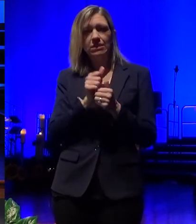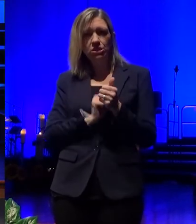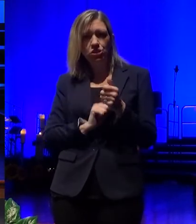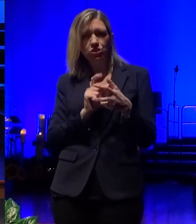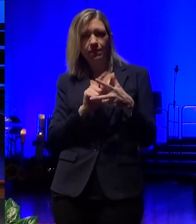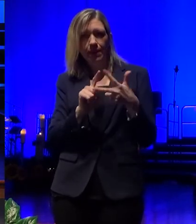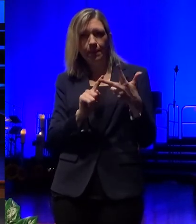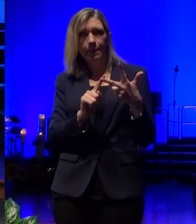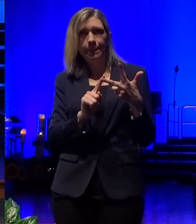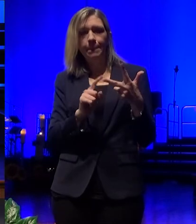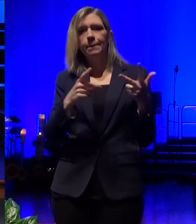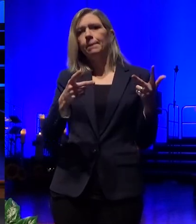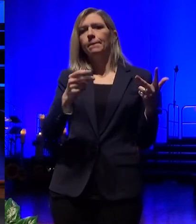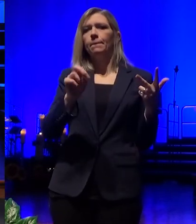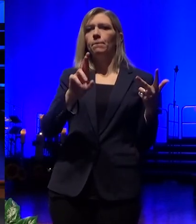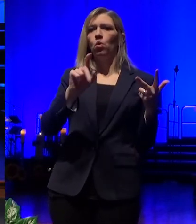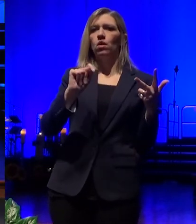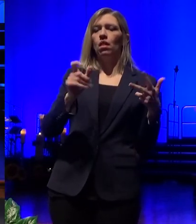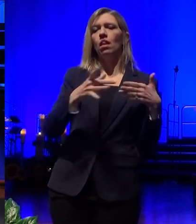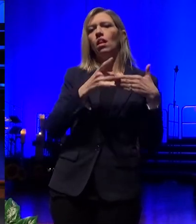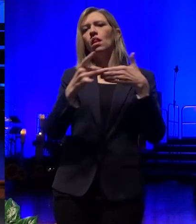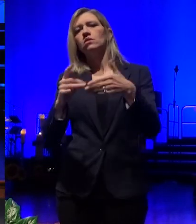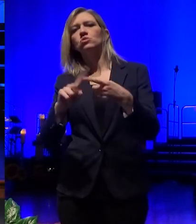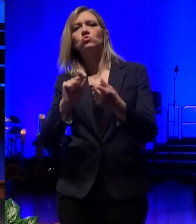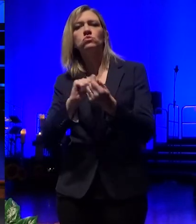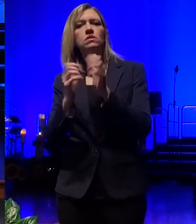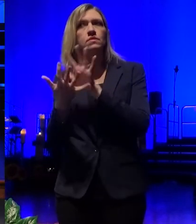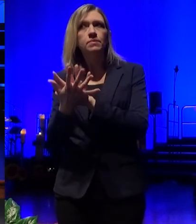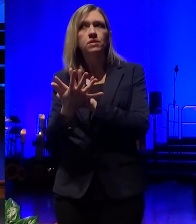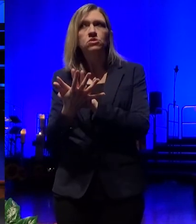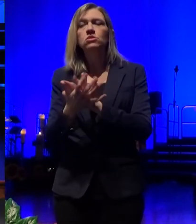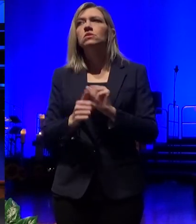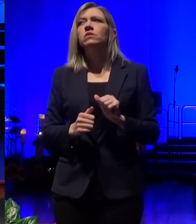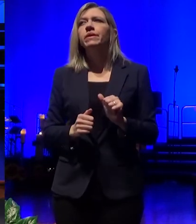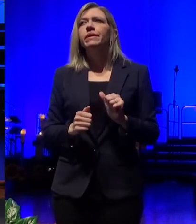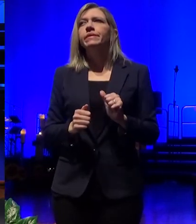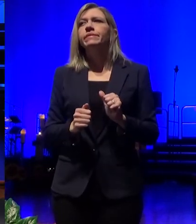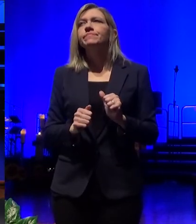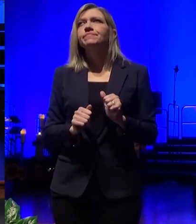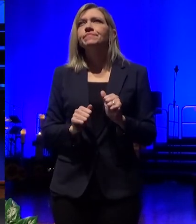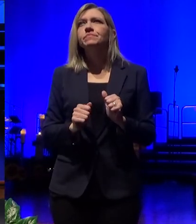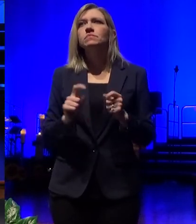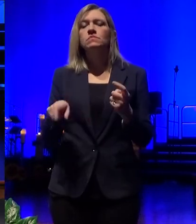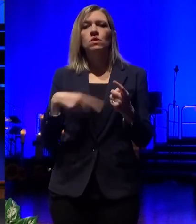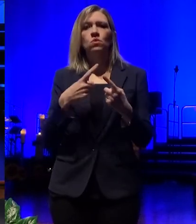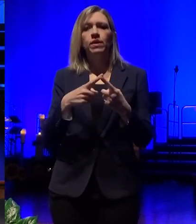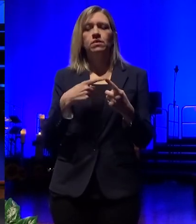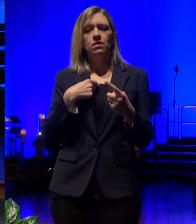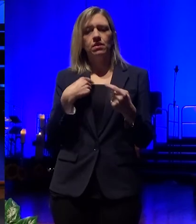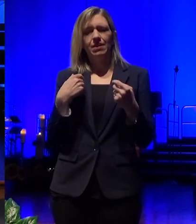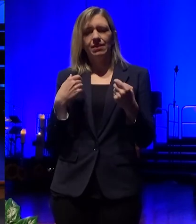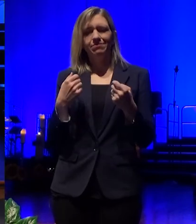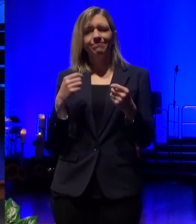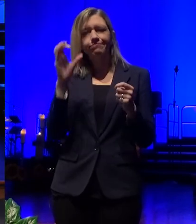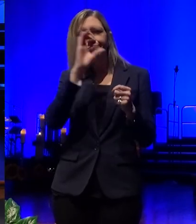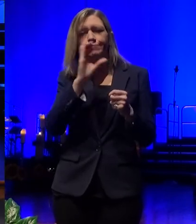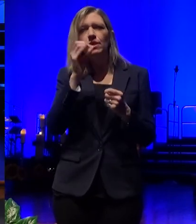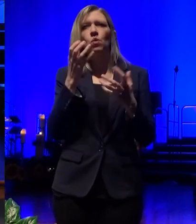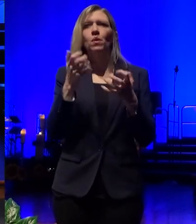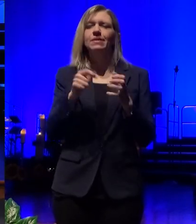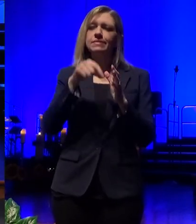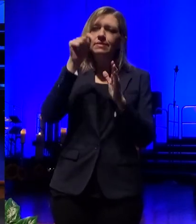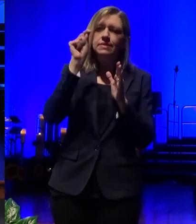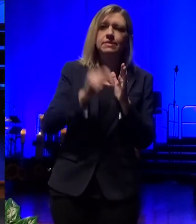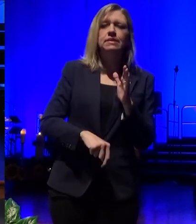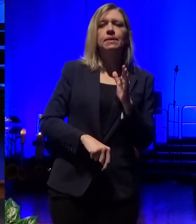one of them, while being a portal to transformation, when we want to go to the deepest place